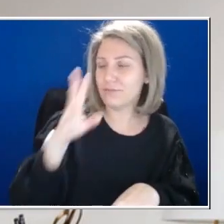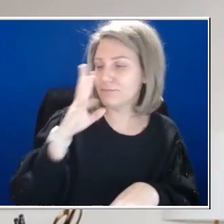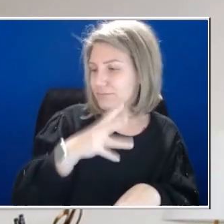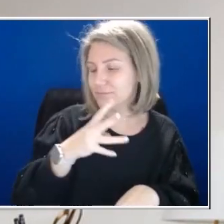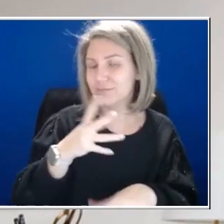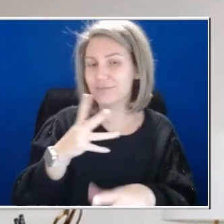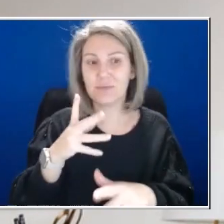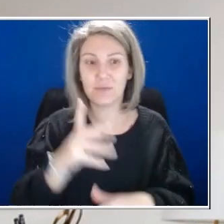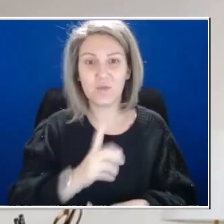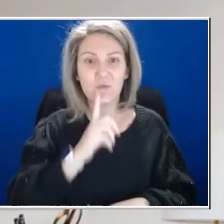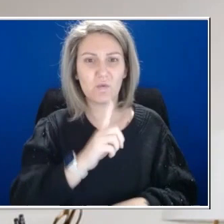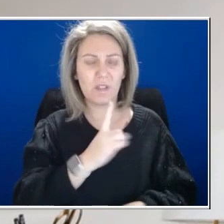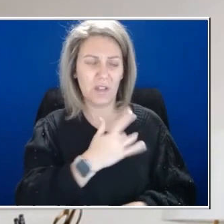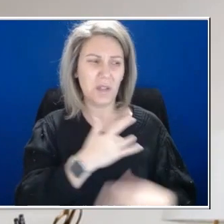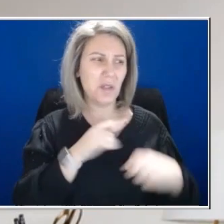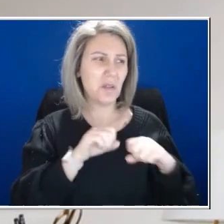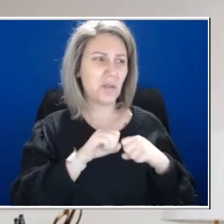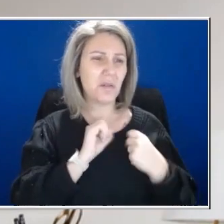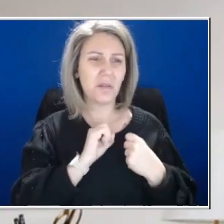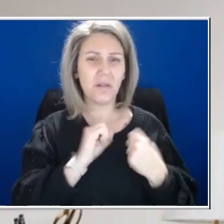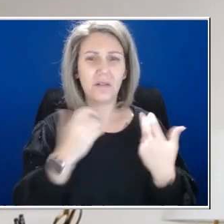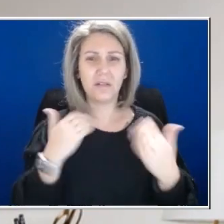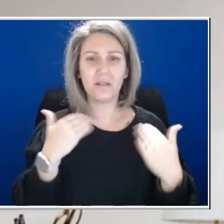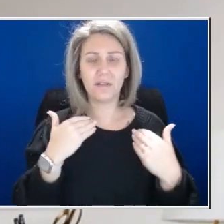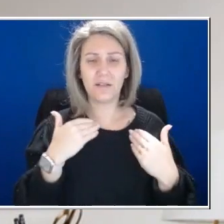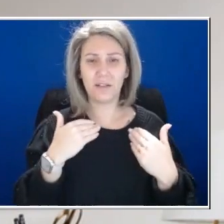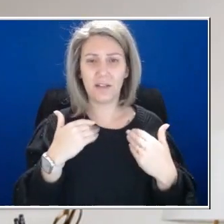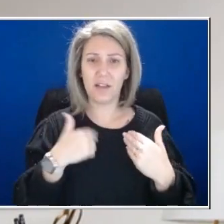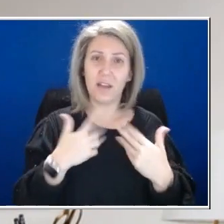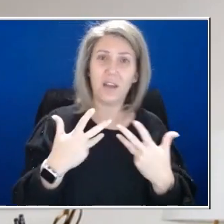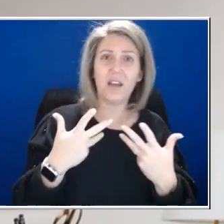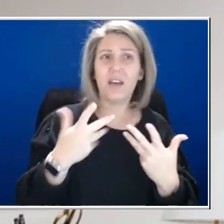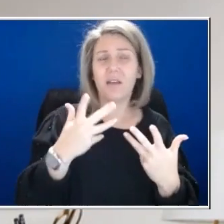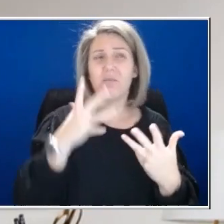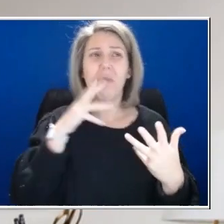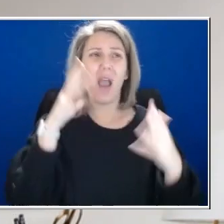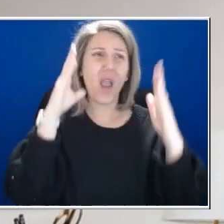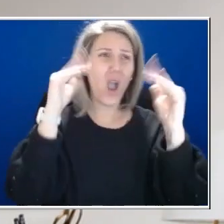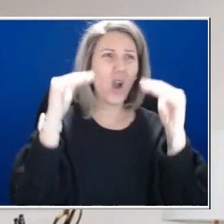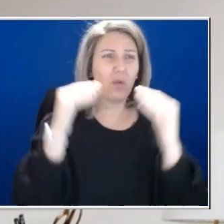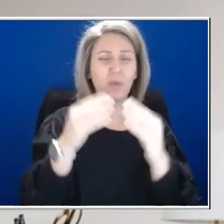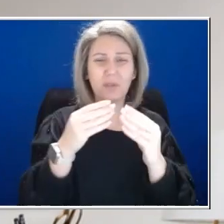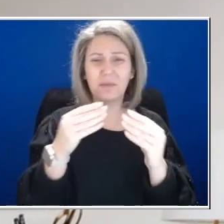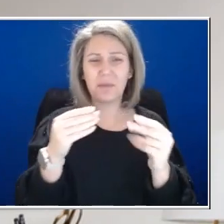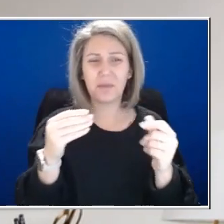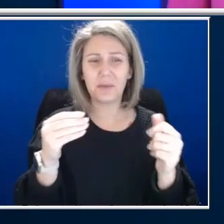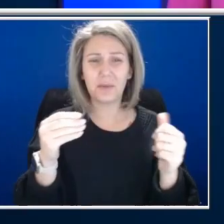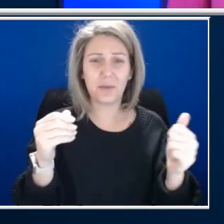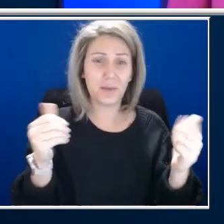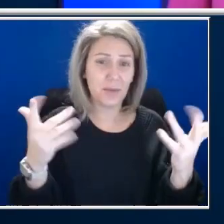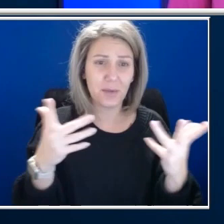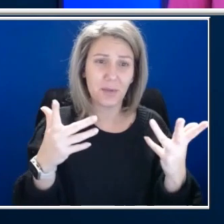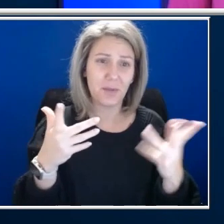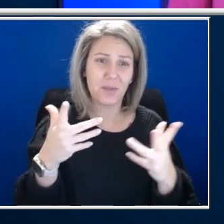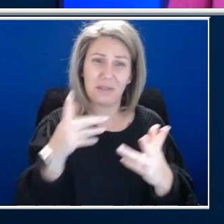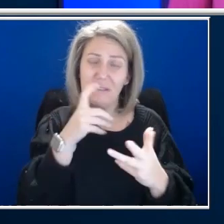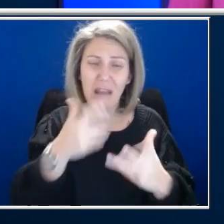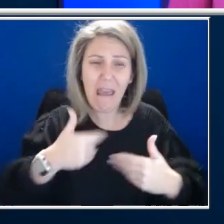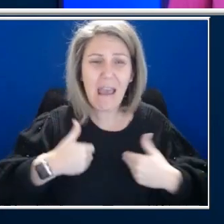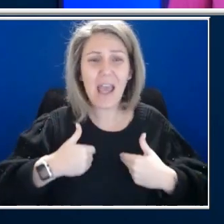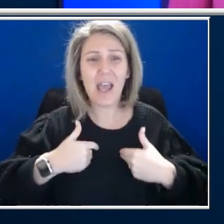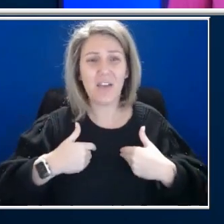was really disheartening, and it took a lot of wind out of my sails in terms of hope that I was going to be able to get relief. Well, and you ask